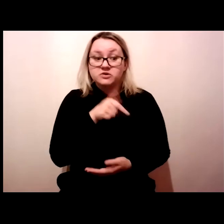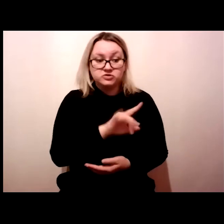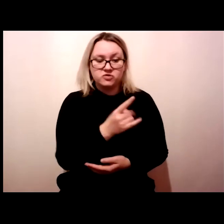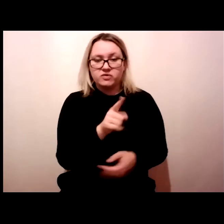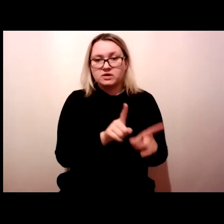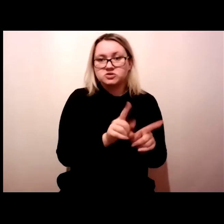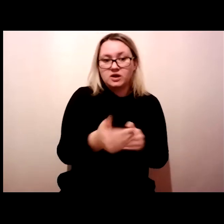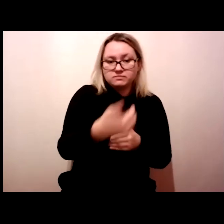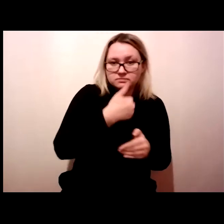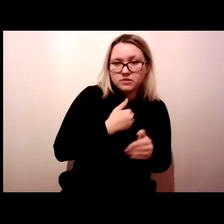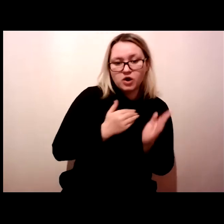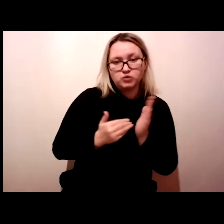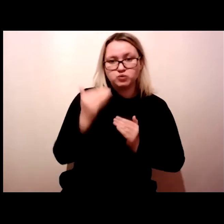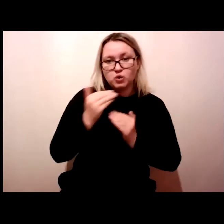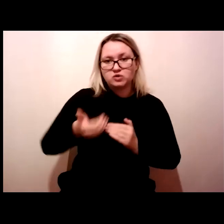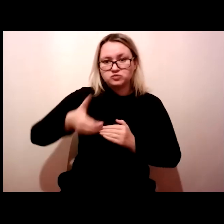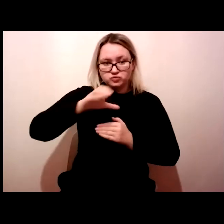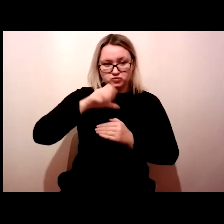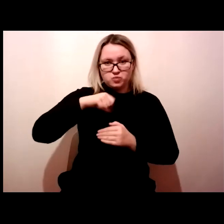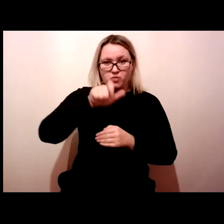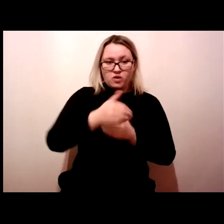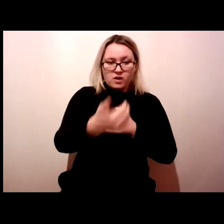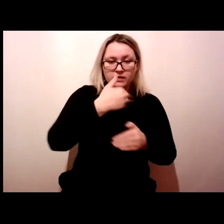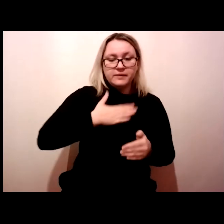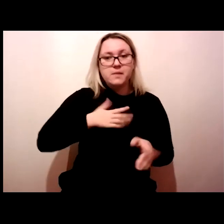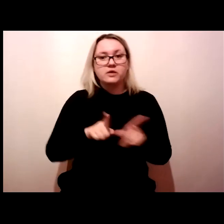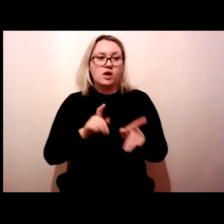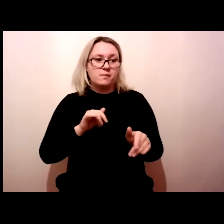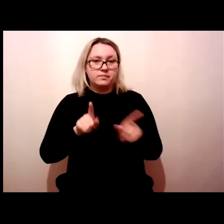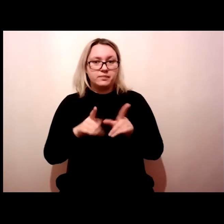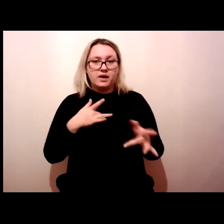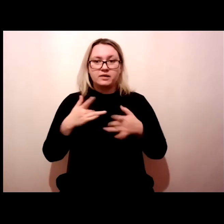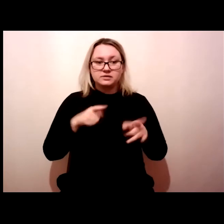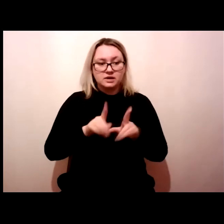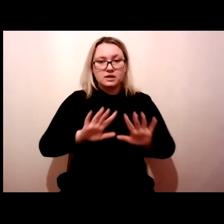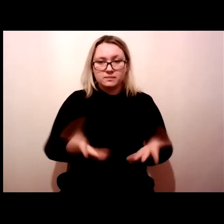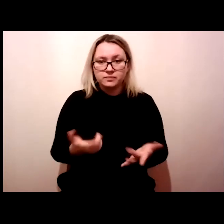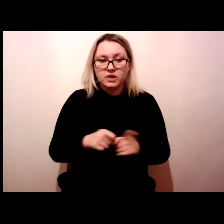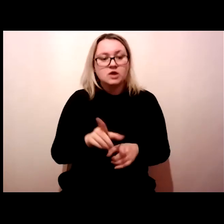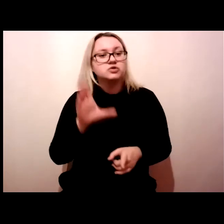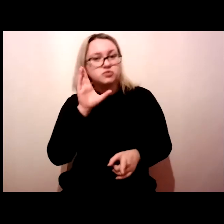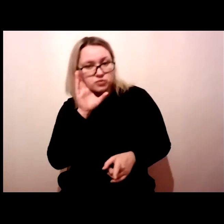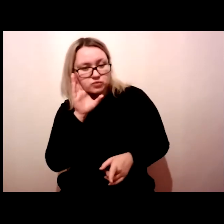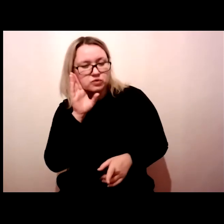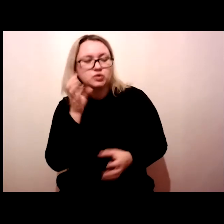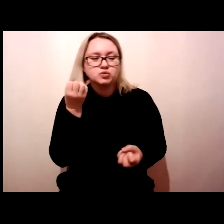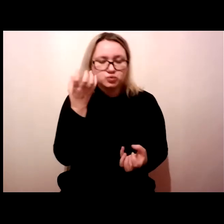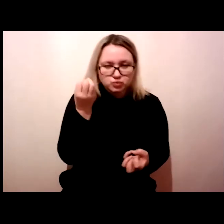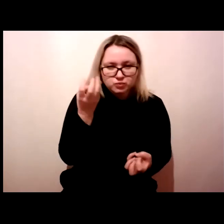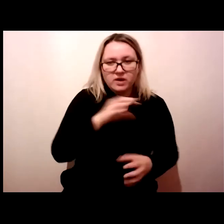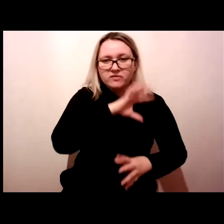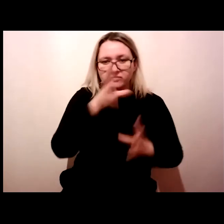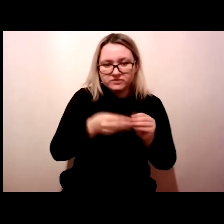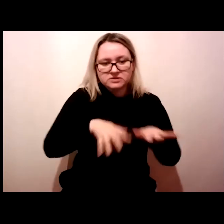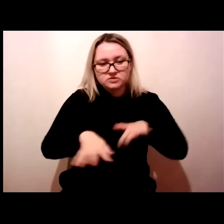very first step if this happens. This should be the reaction: to listen